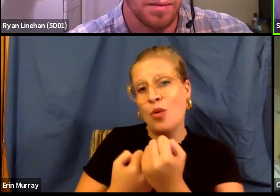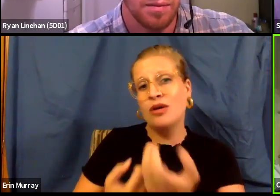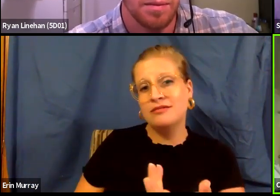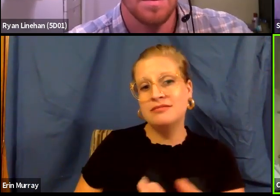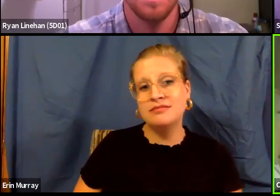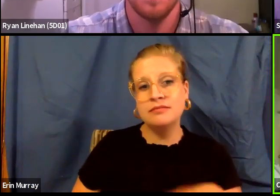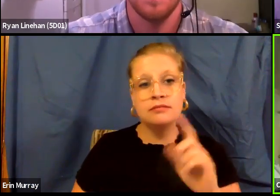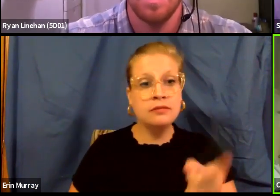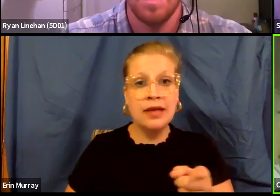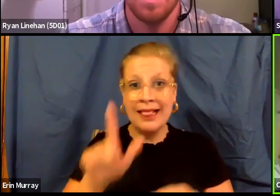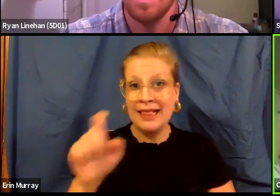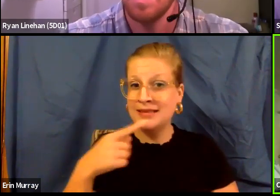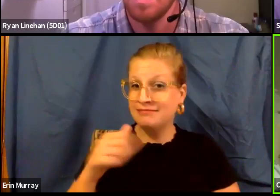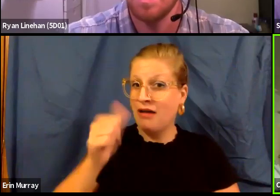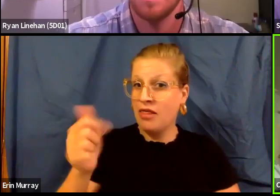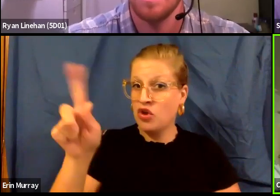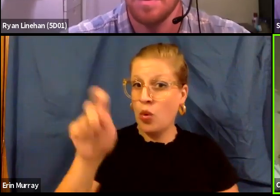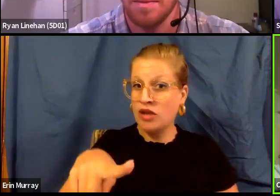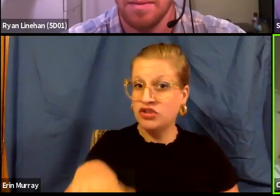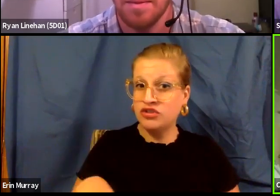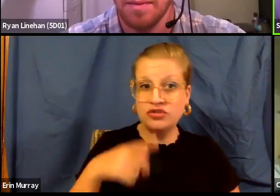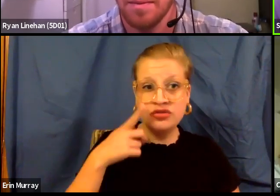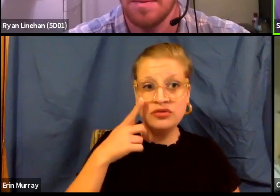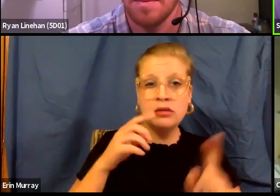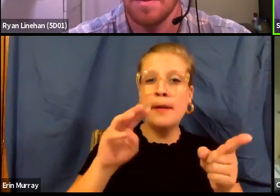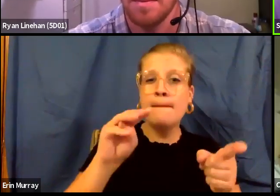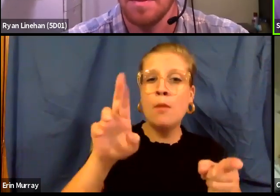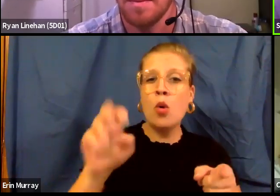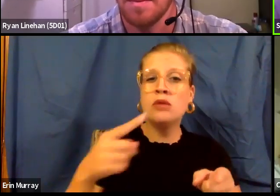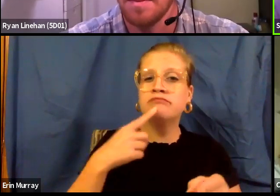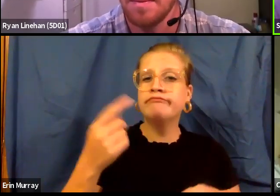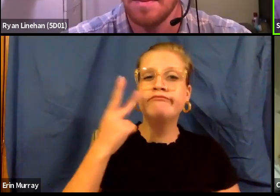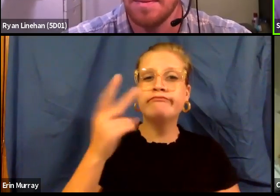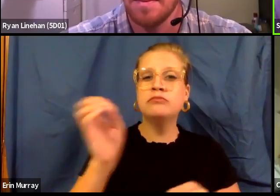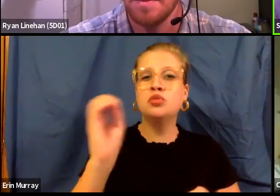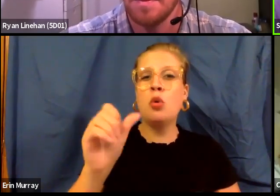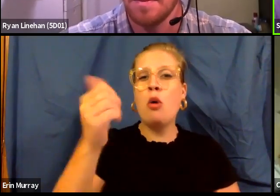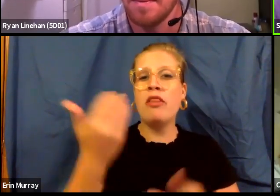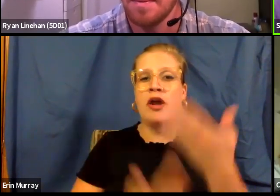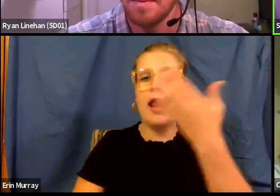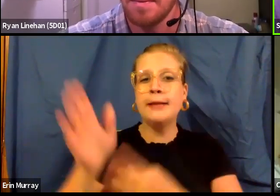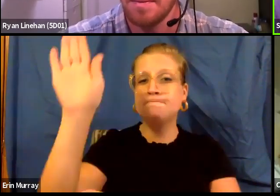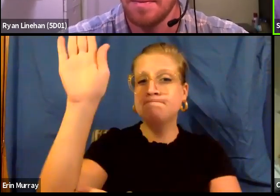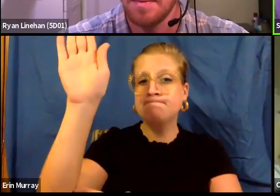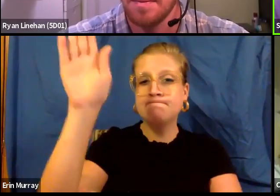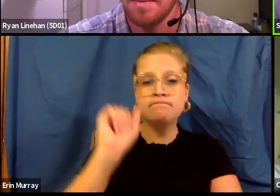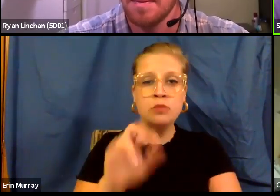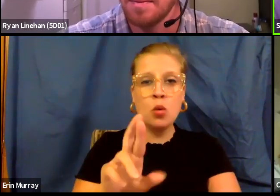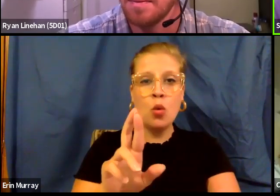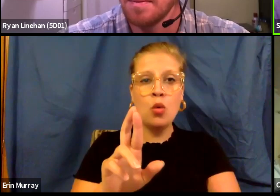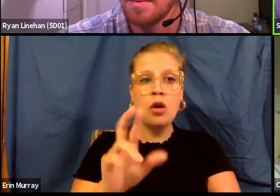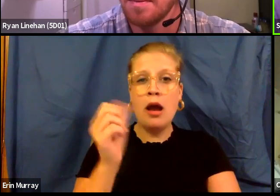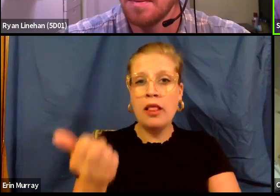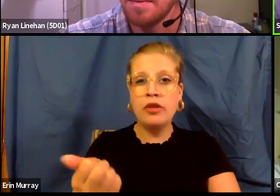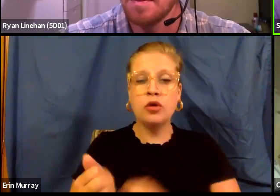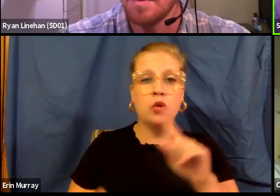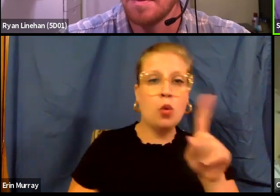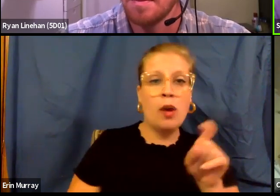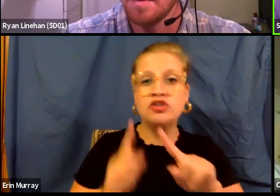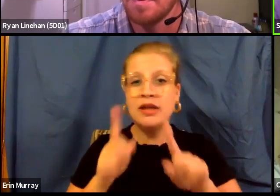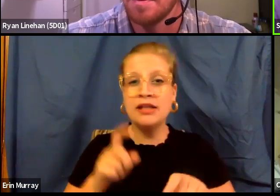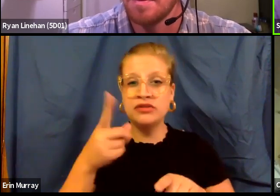Any other questions? I don't see any other hands raised or any other Q&A from the